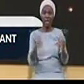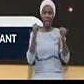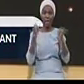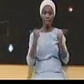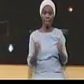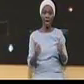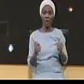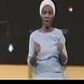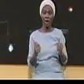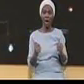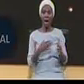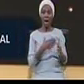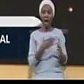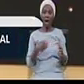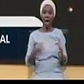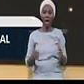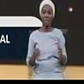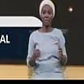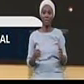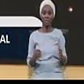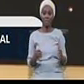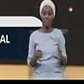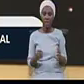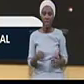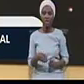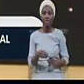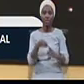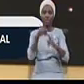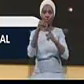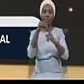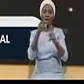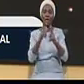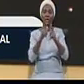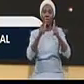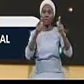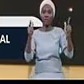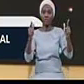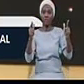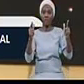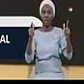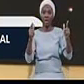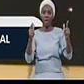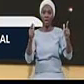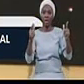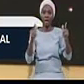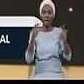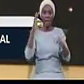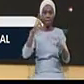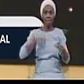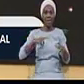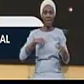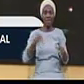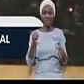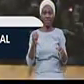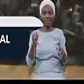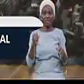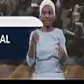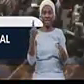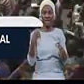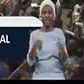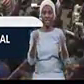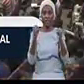and supernatural benefits. The power and